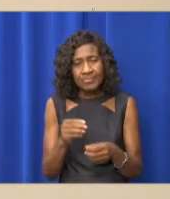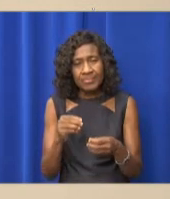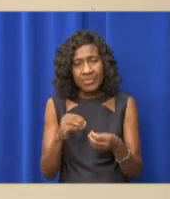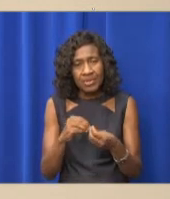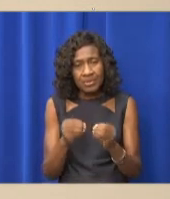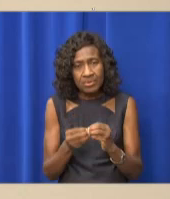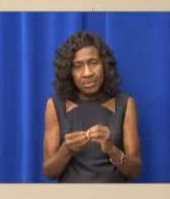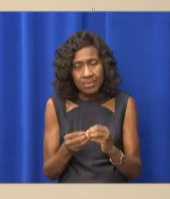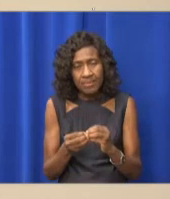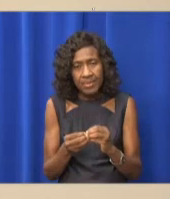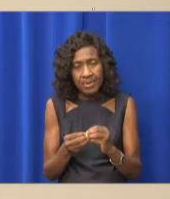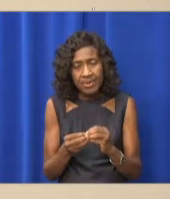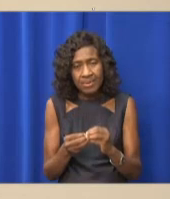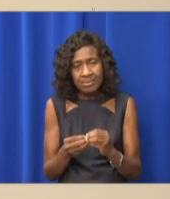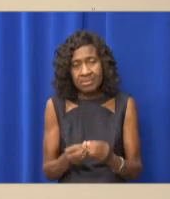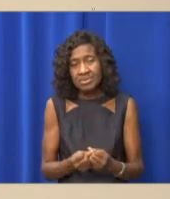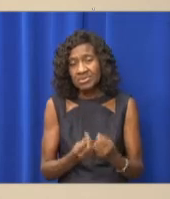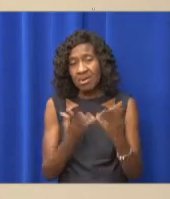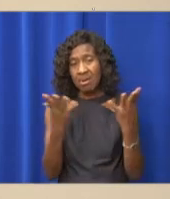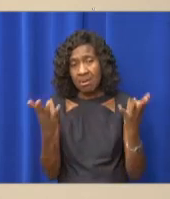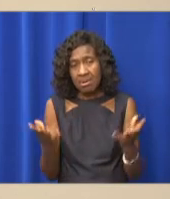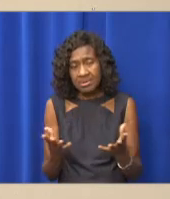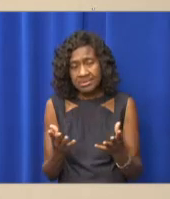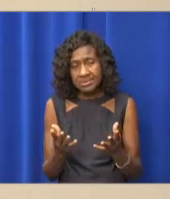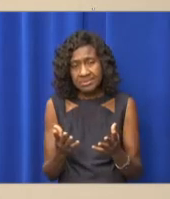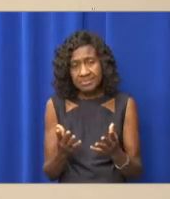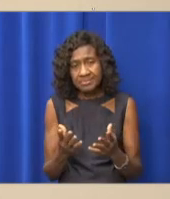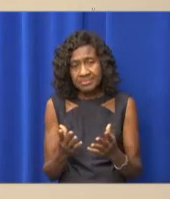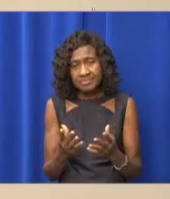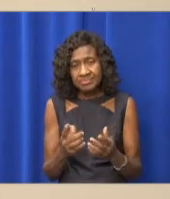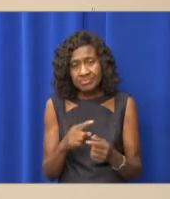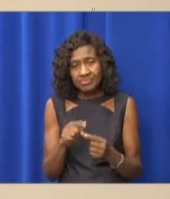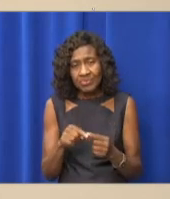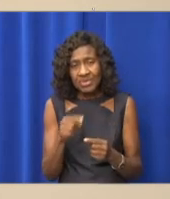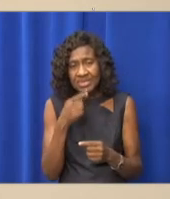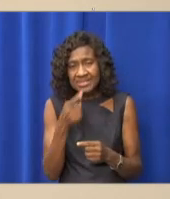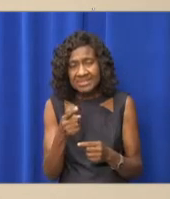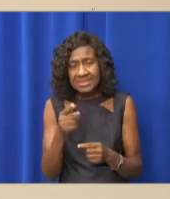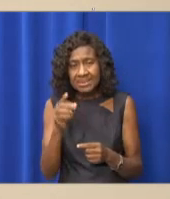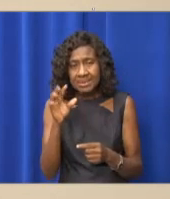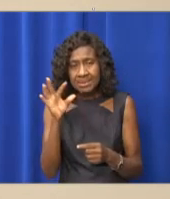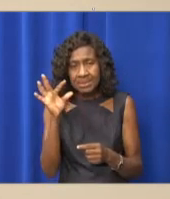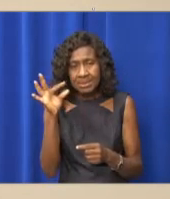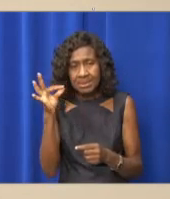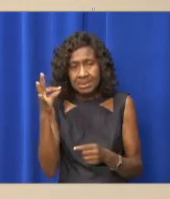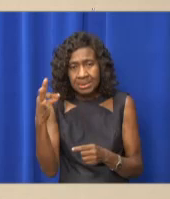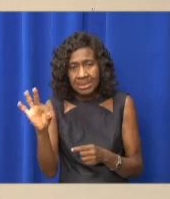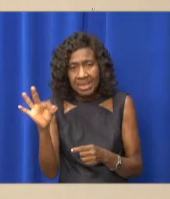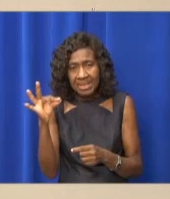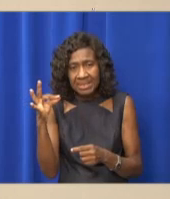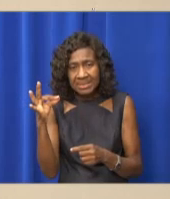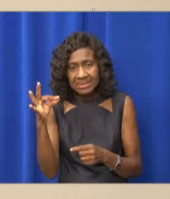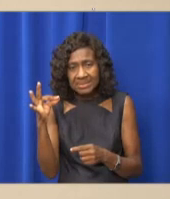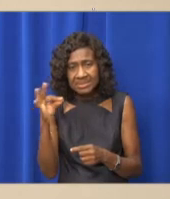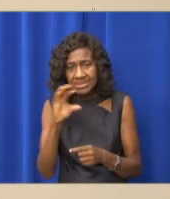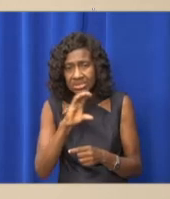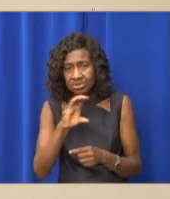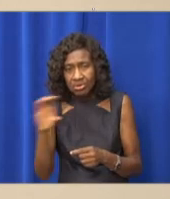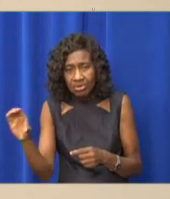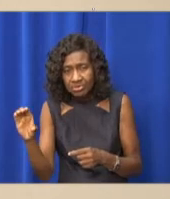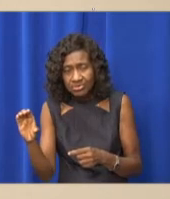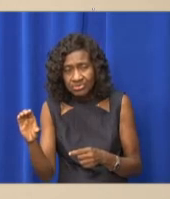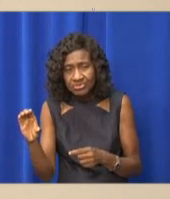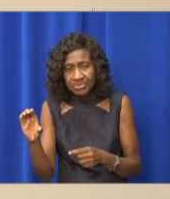overwhelming from our standpoint. When I was told that there are over 1,900 entities with trade and